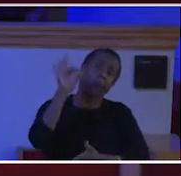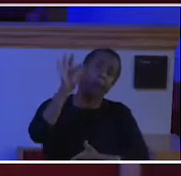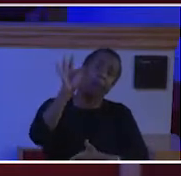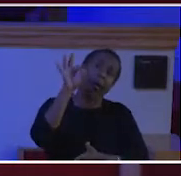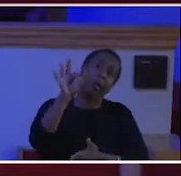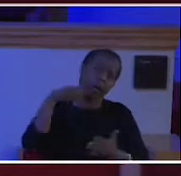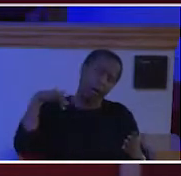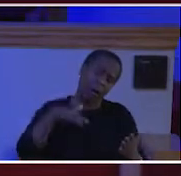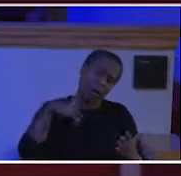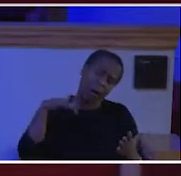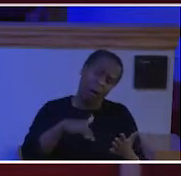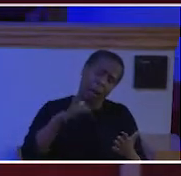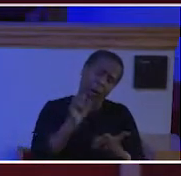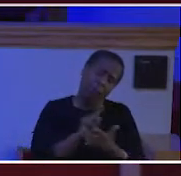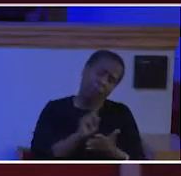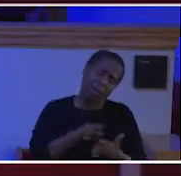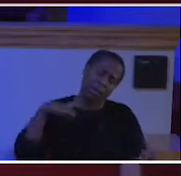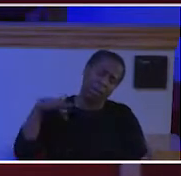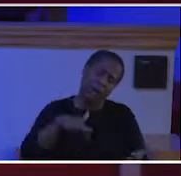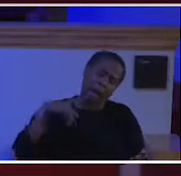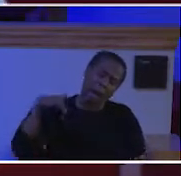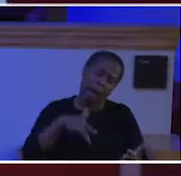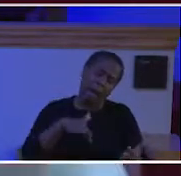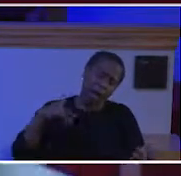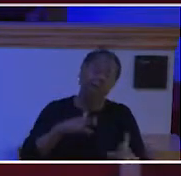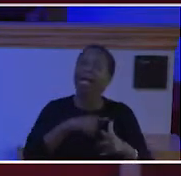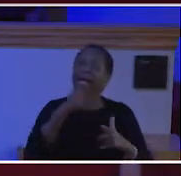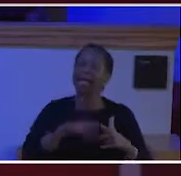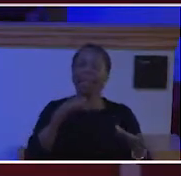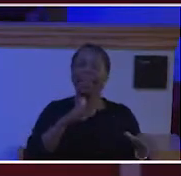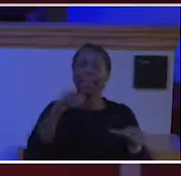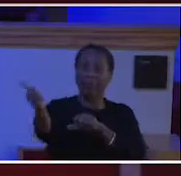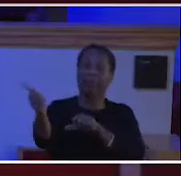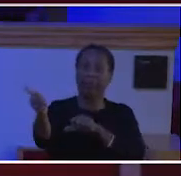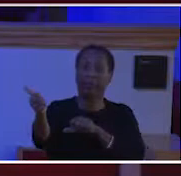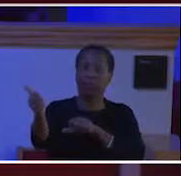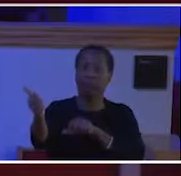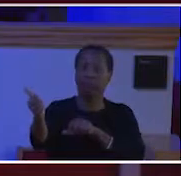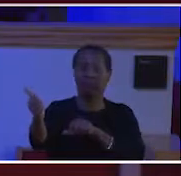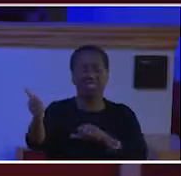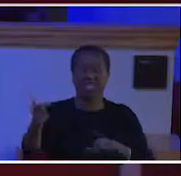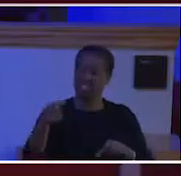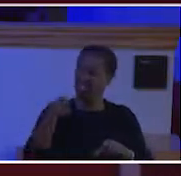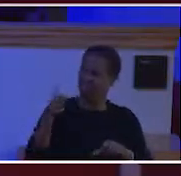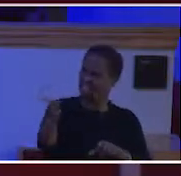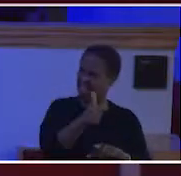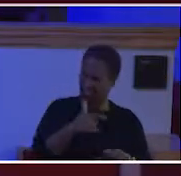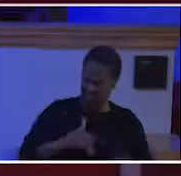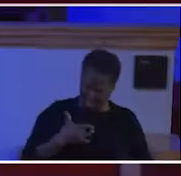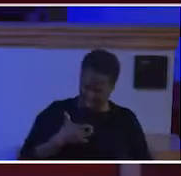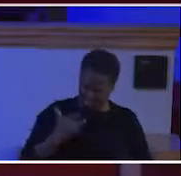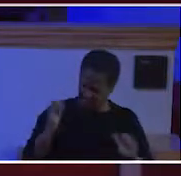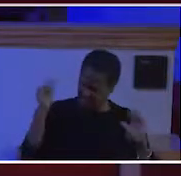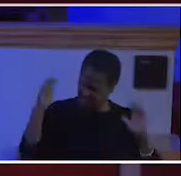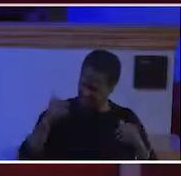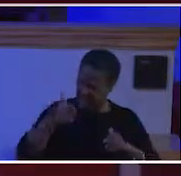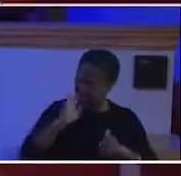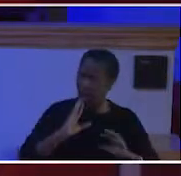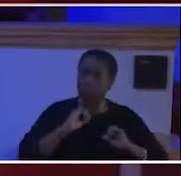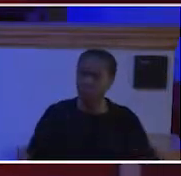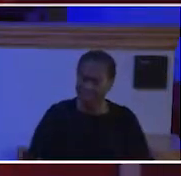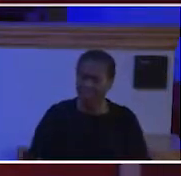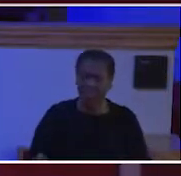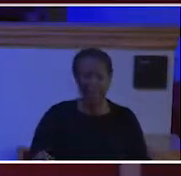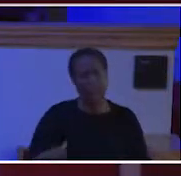it for ourselves and in Bible study, and then leave, never really expecting God